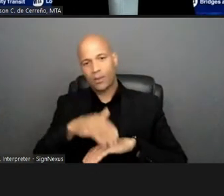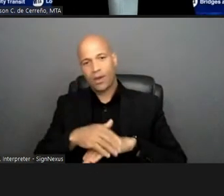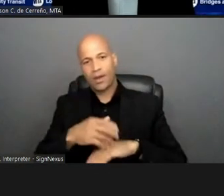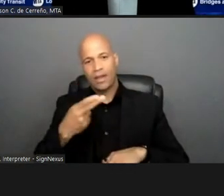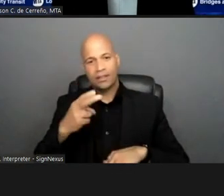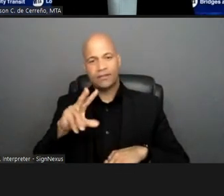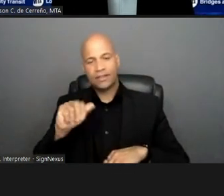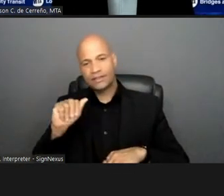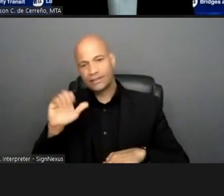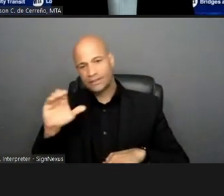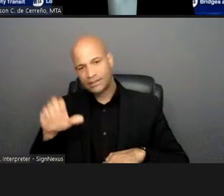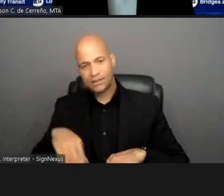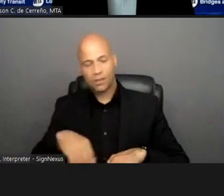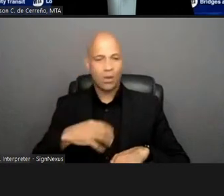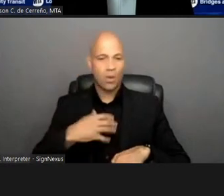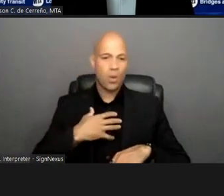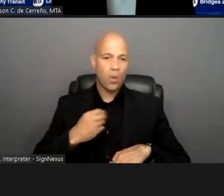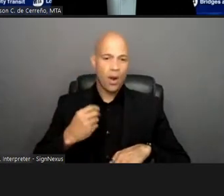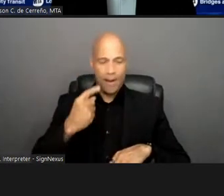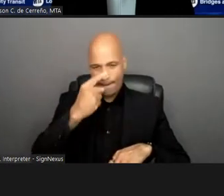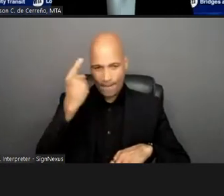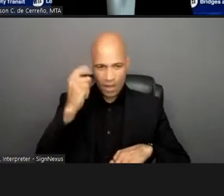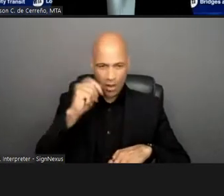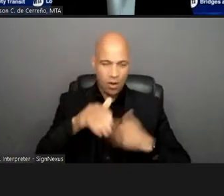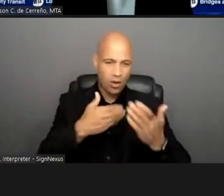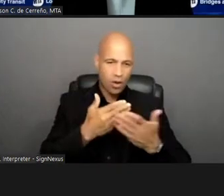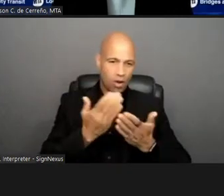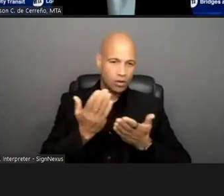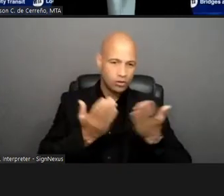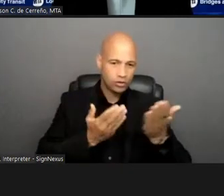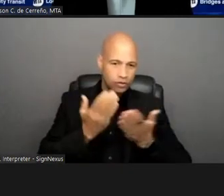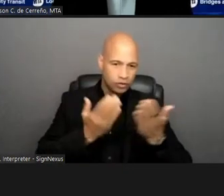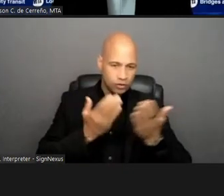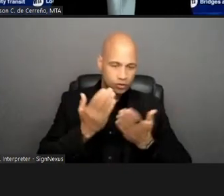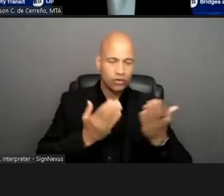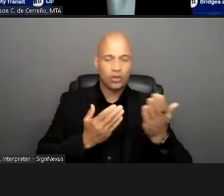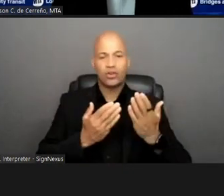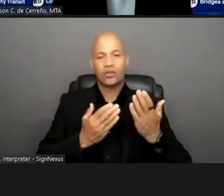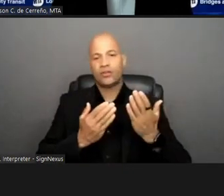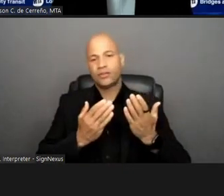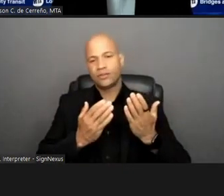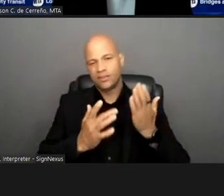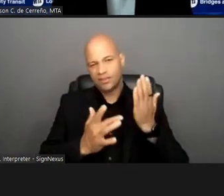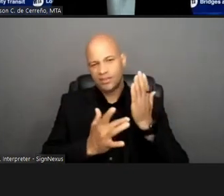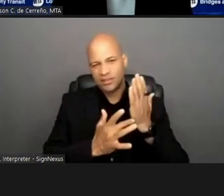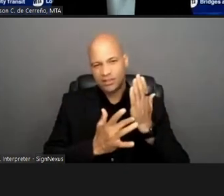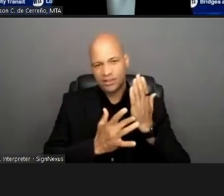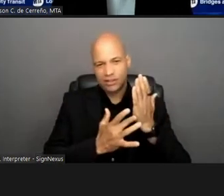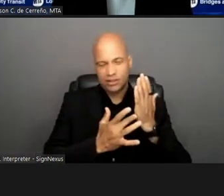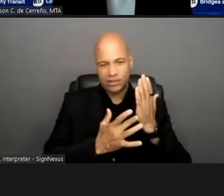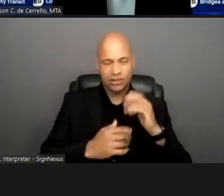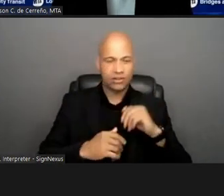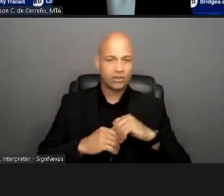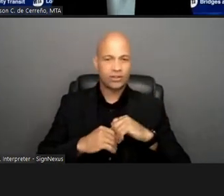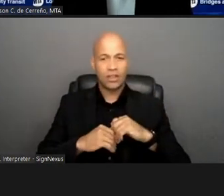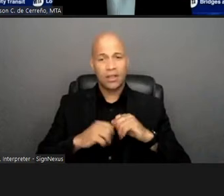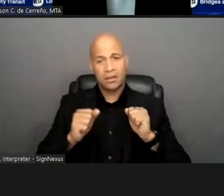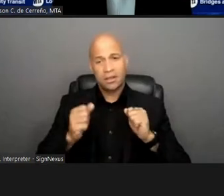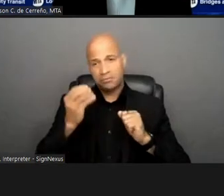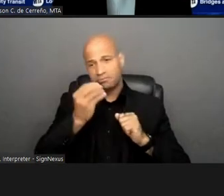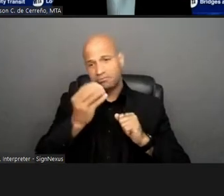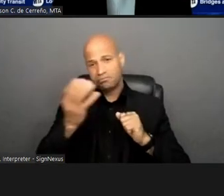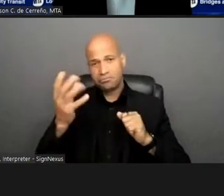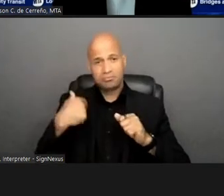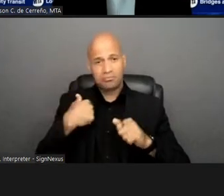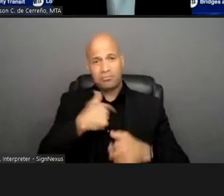white and black all-service kitchen equipment technician vans in New York Central business district one could say we are part of the